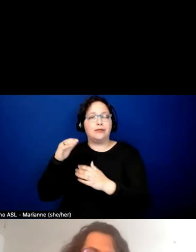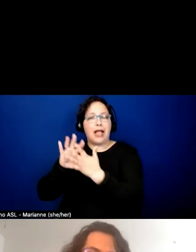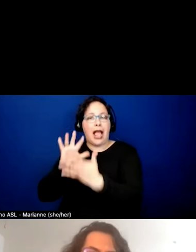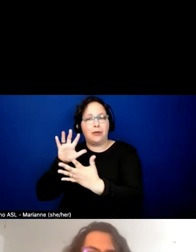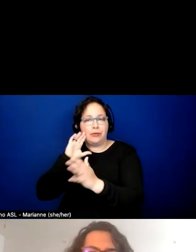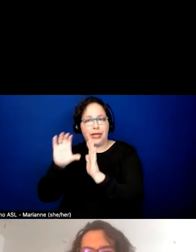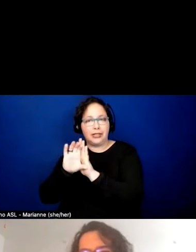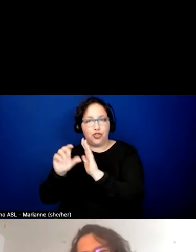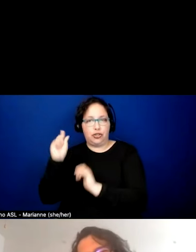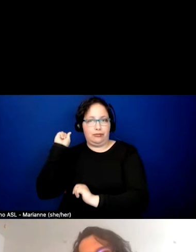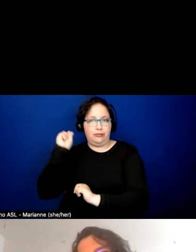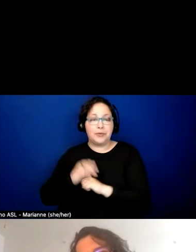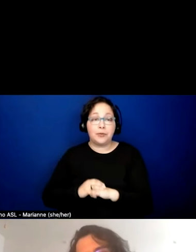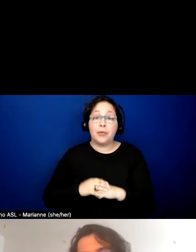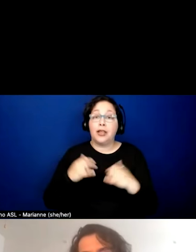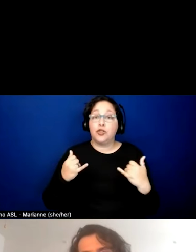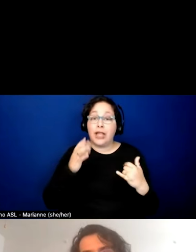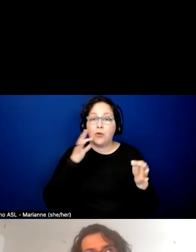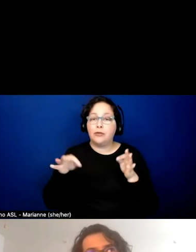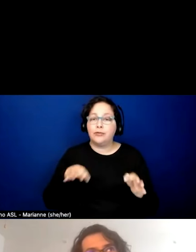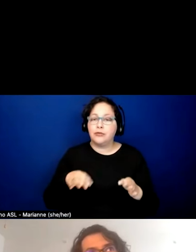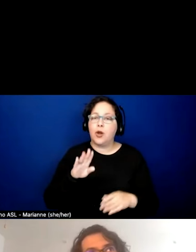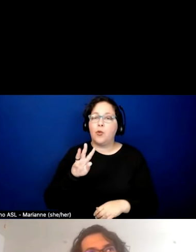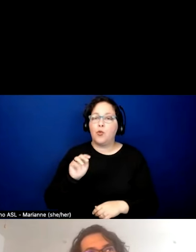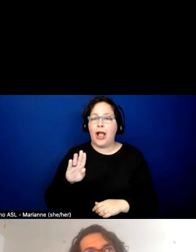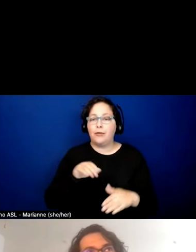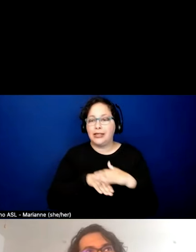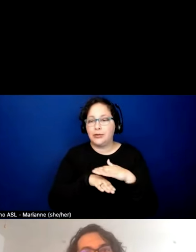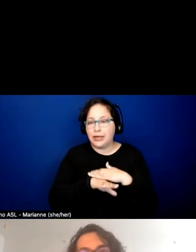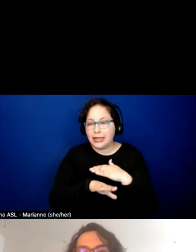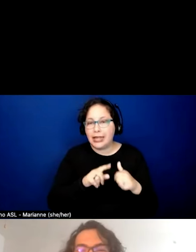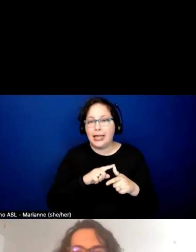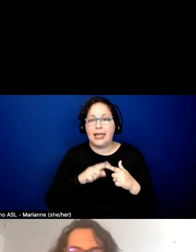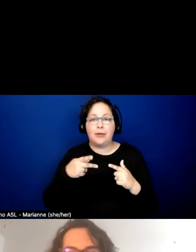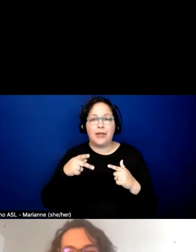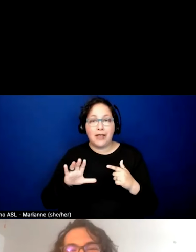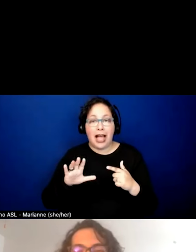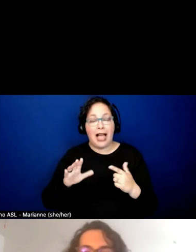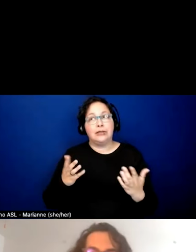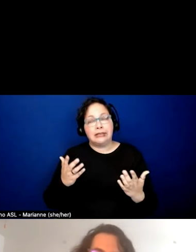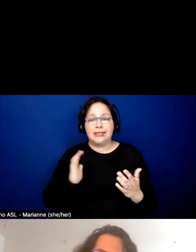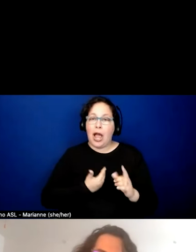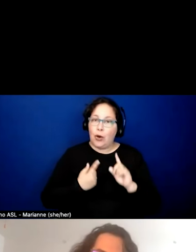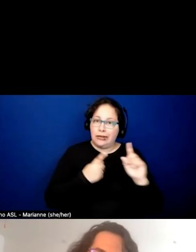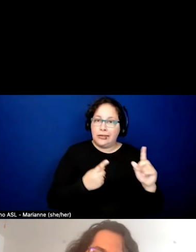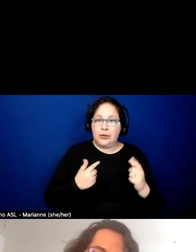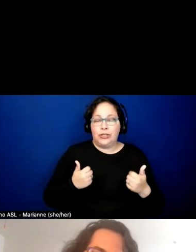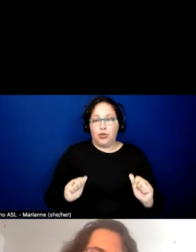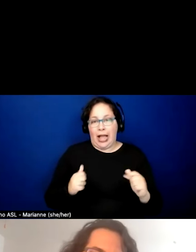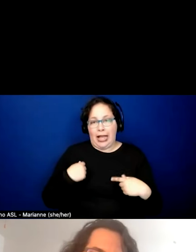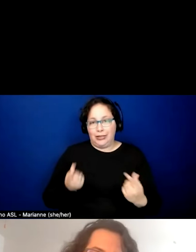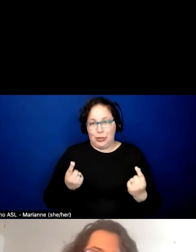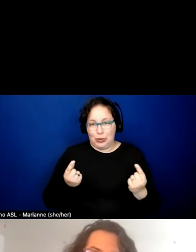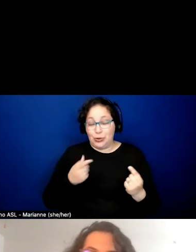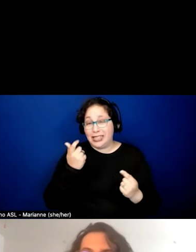talk a little bit about p5.js and web accessibility, or what we have tried to do in web accessibility, because there